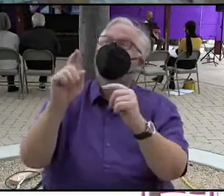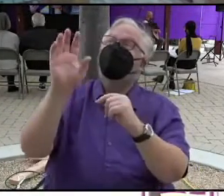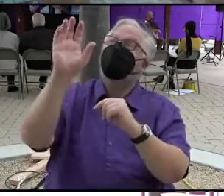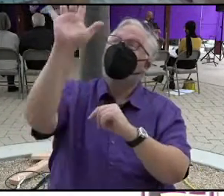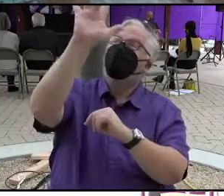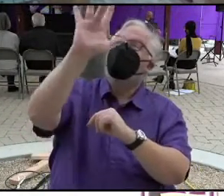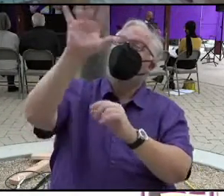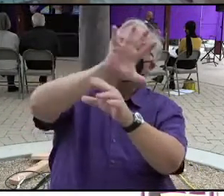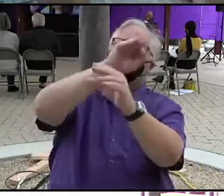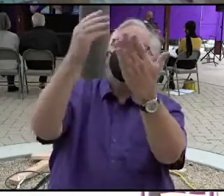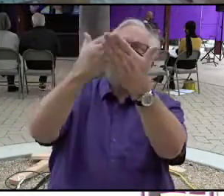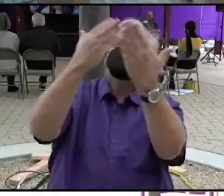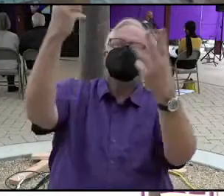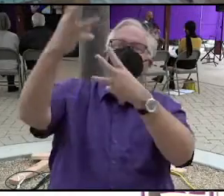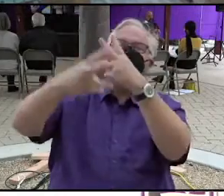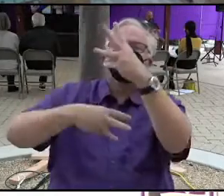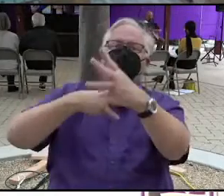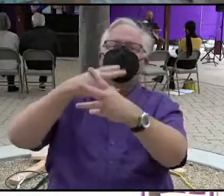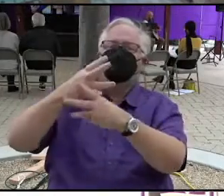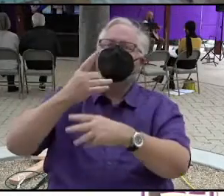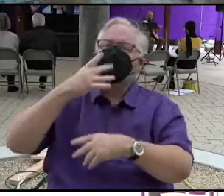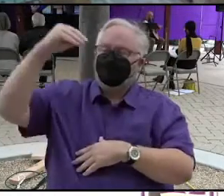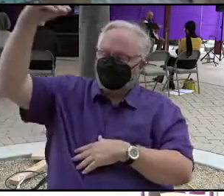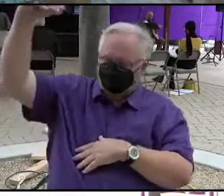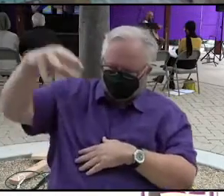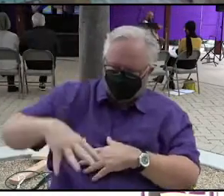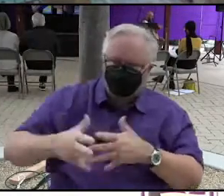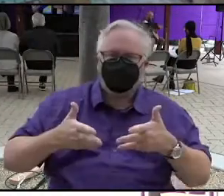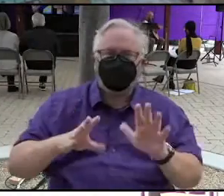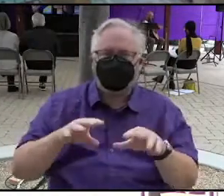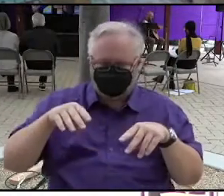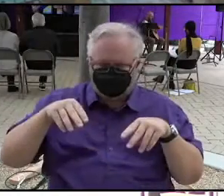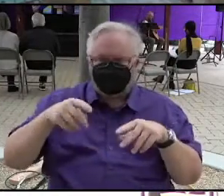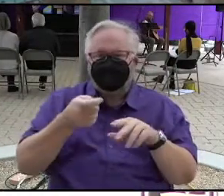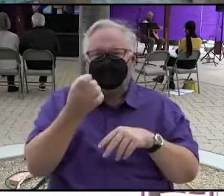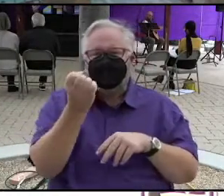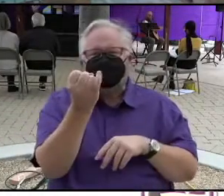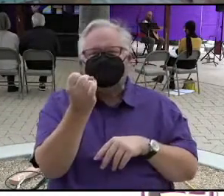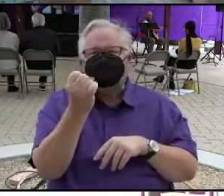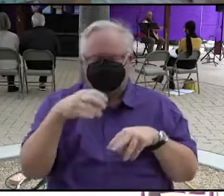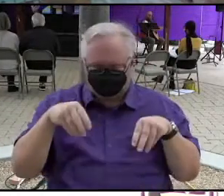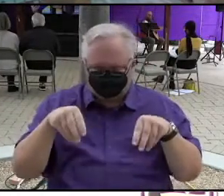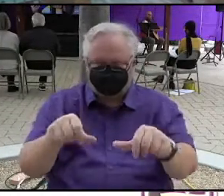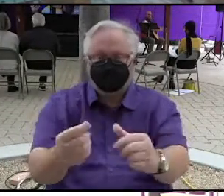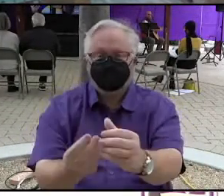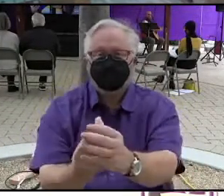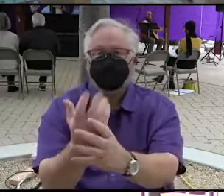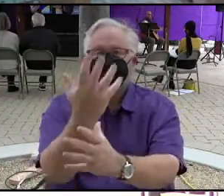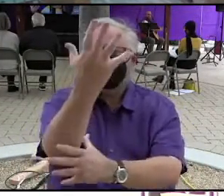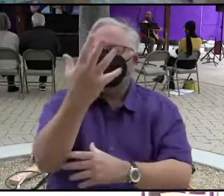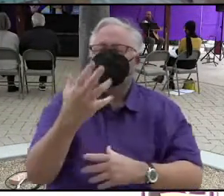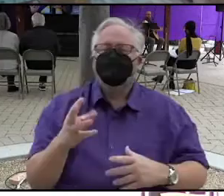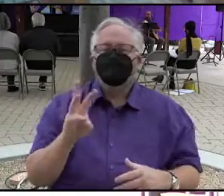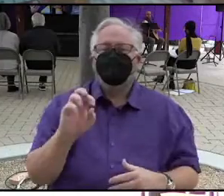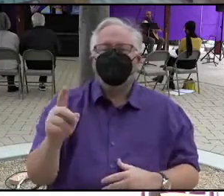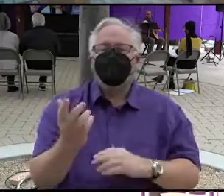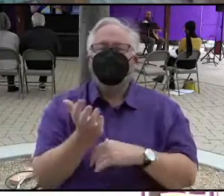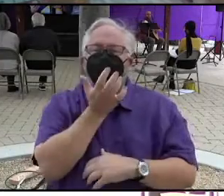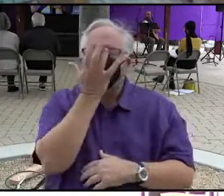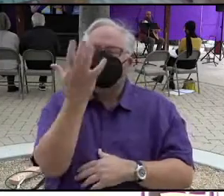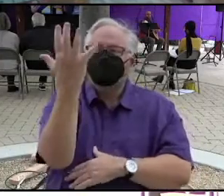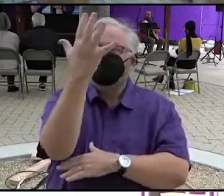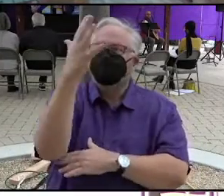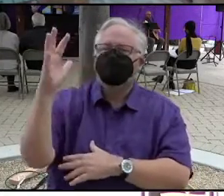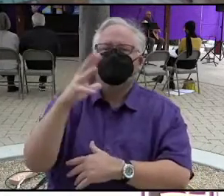World, allowing the seeds to flourish. Wild grasses, flowers, trees, and medicines